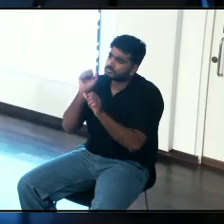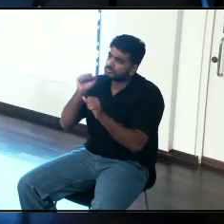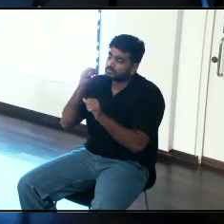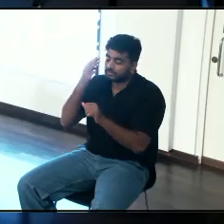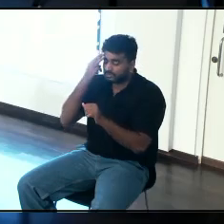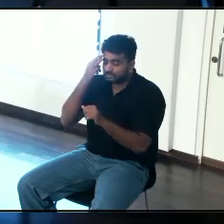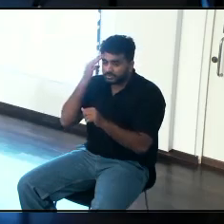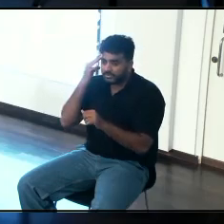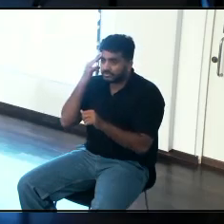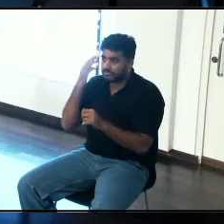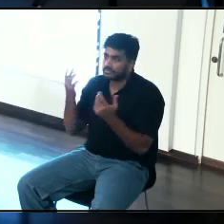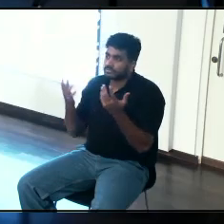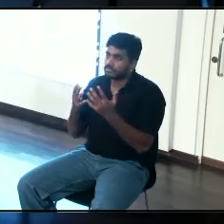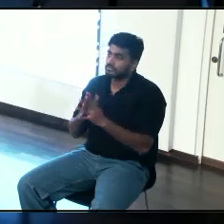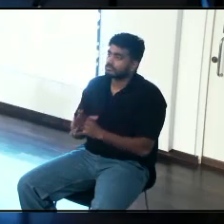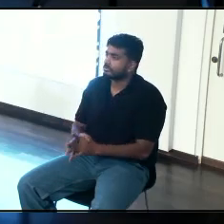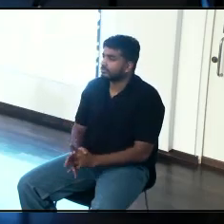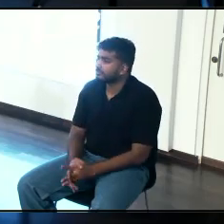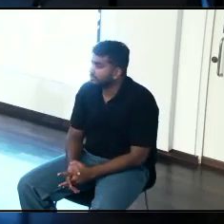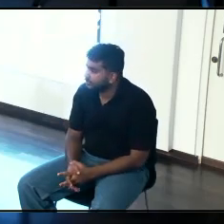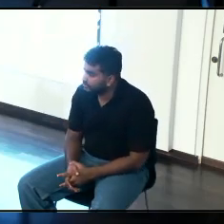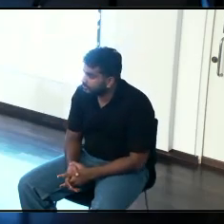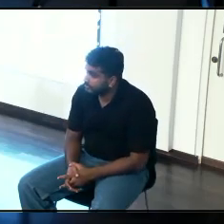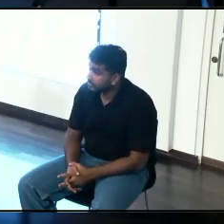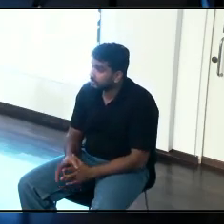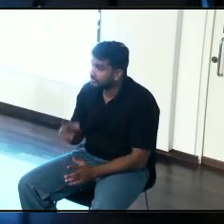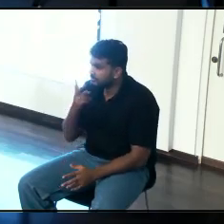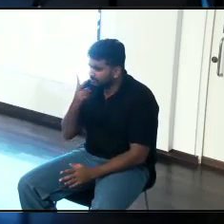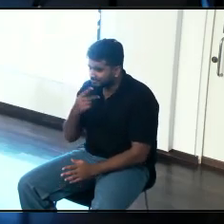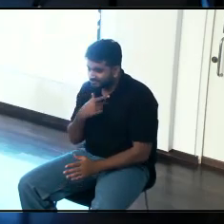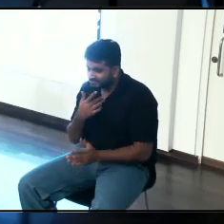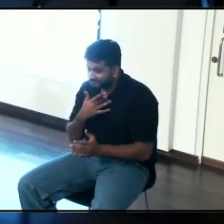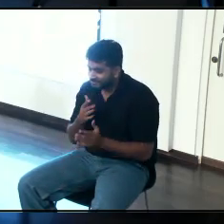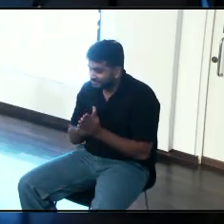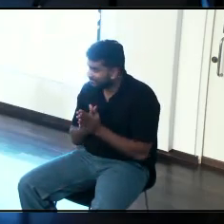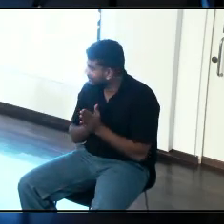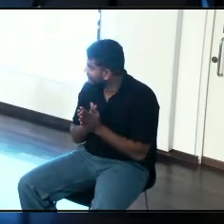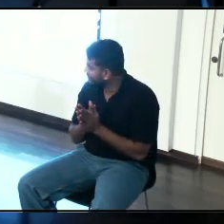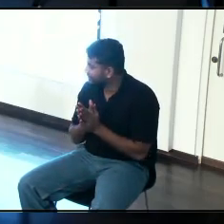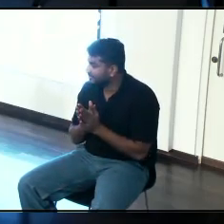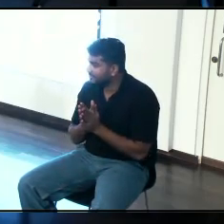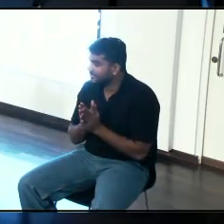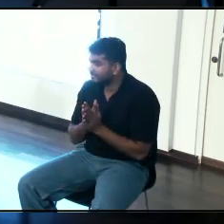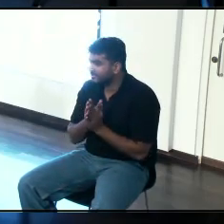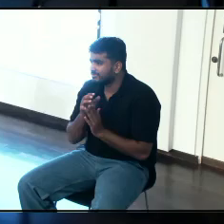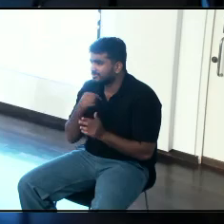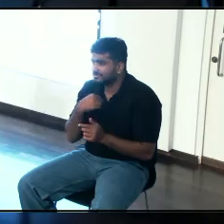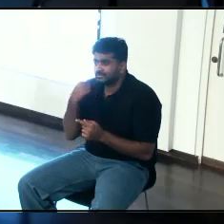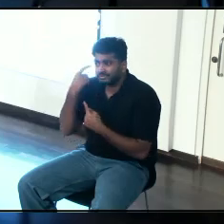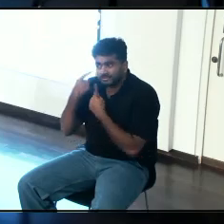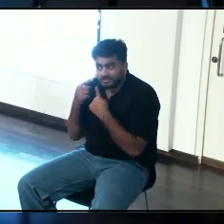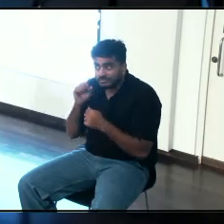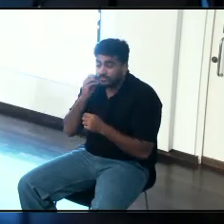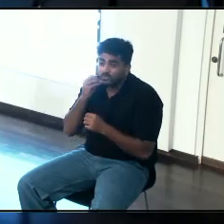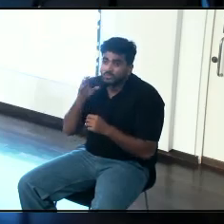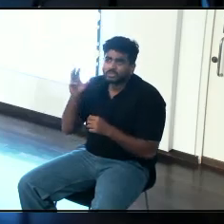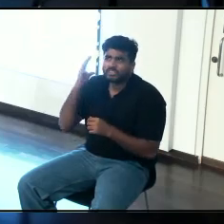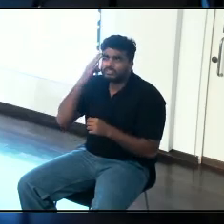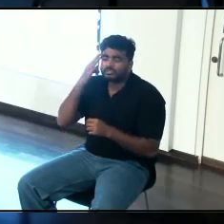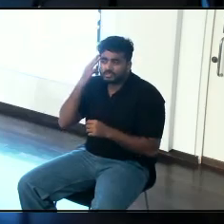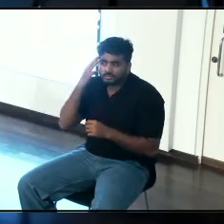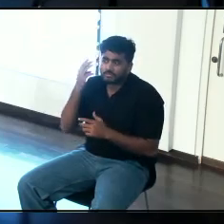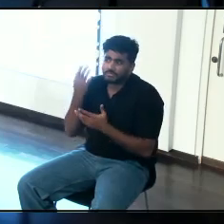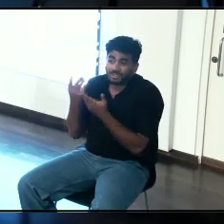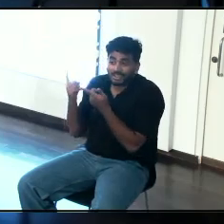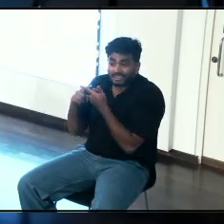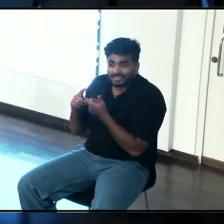keepers, the title got interested. And actually, I am also thinking about that memory and also because